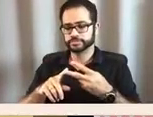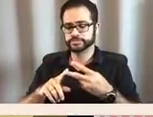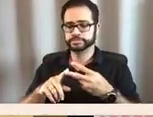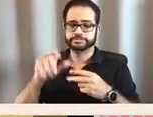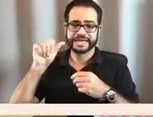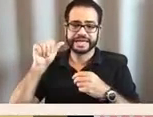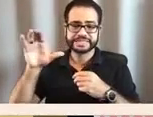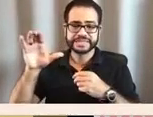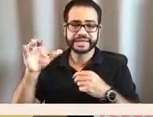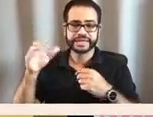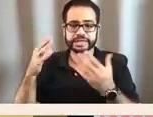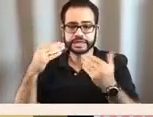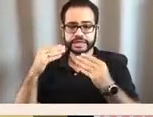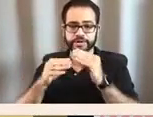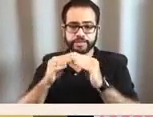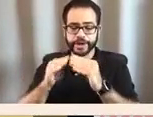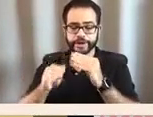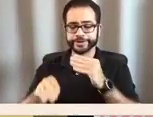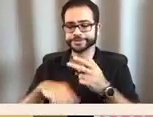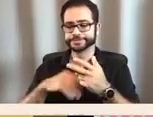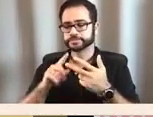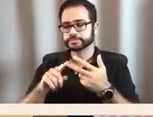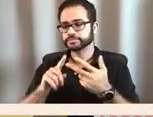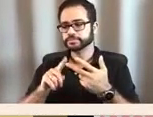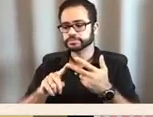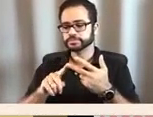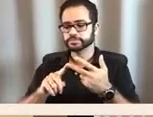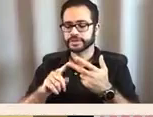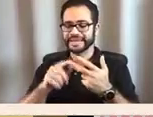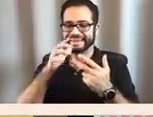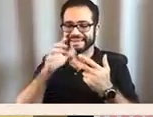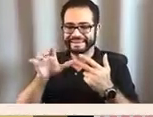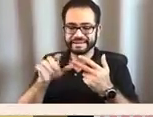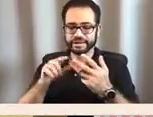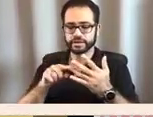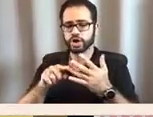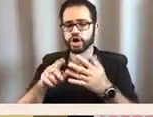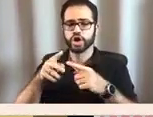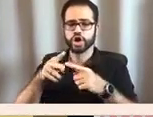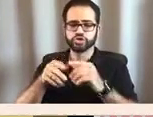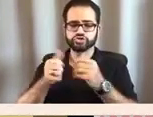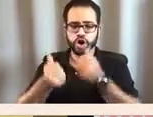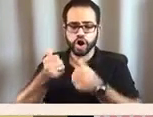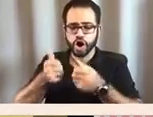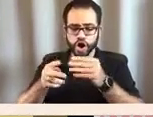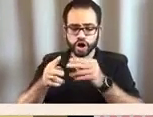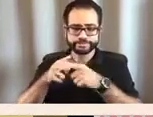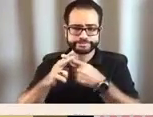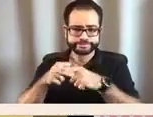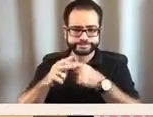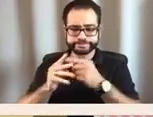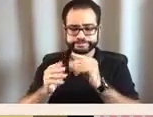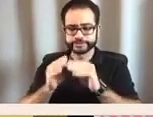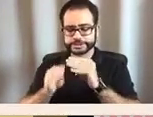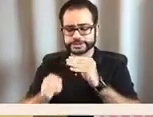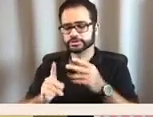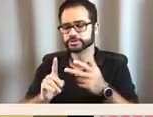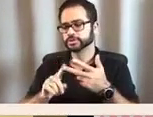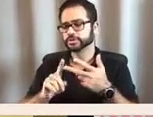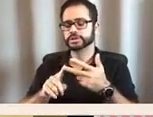AC, air conditioning, refrigeration, and heating helper, automotive service assister,